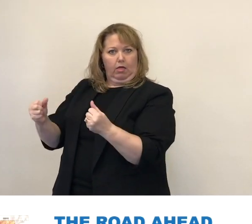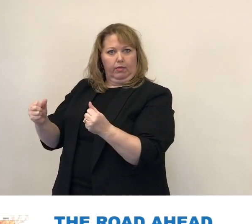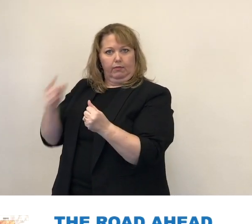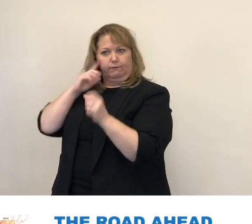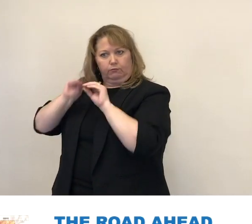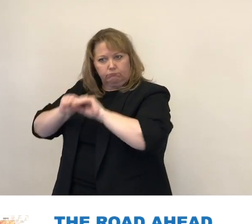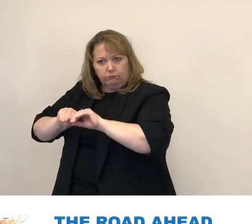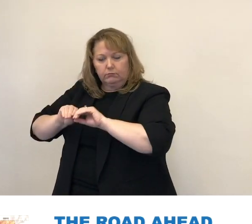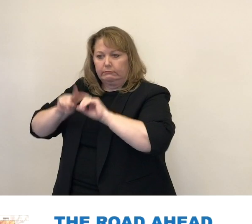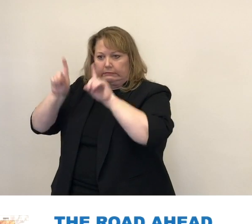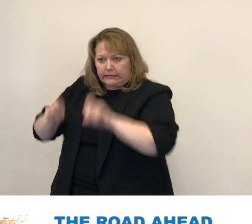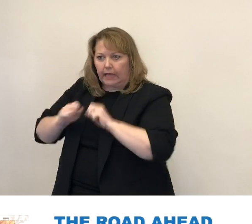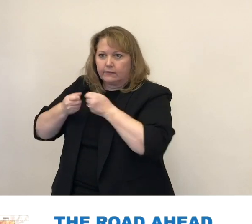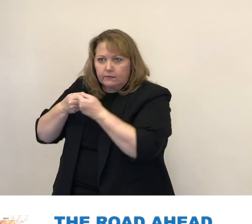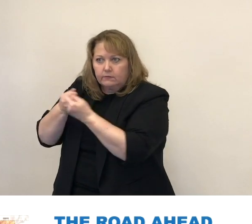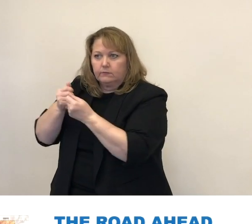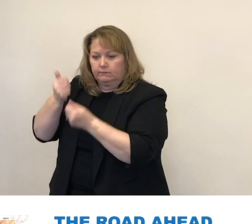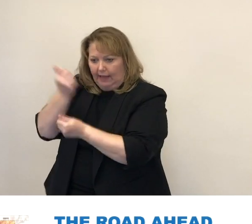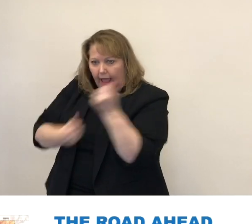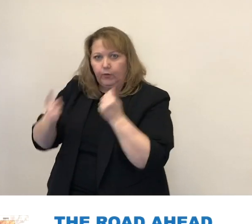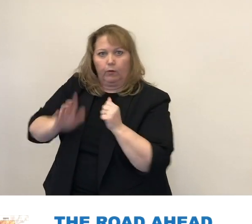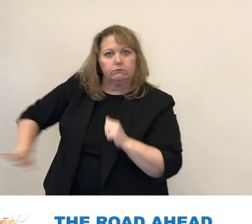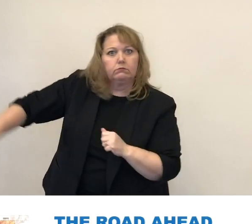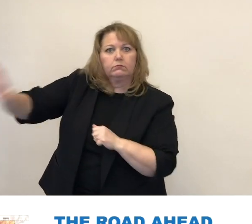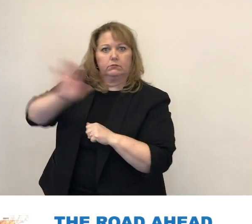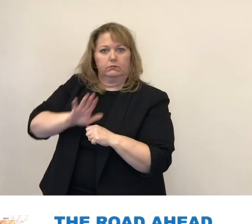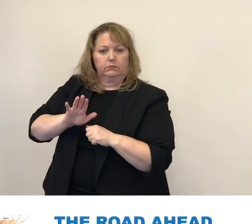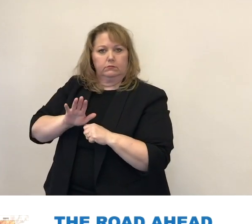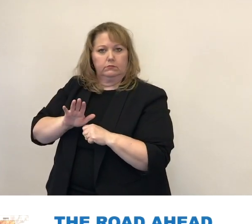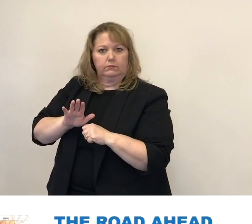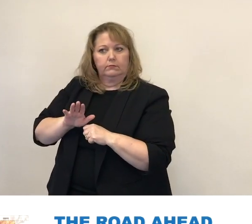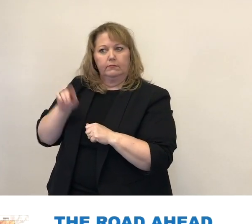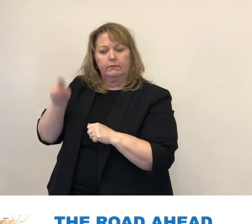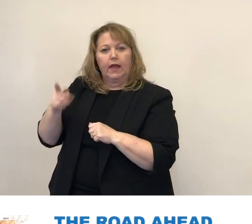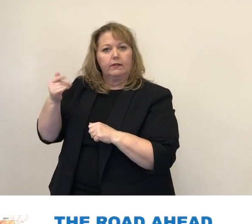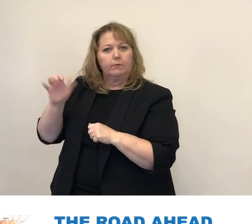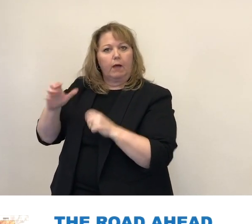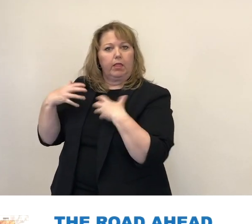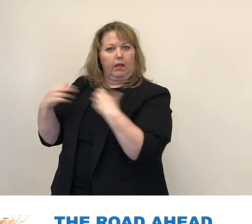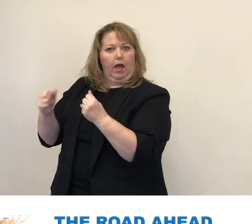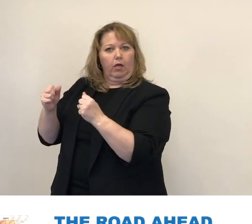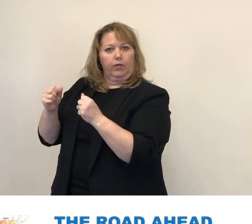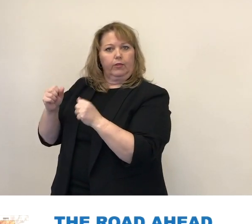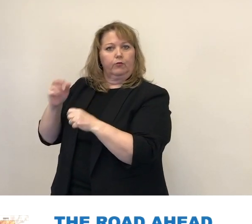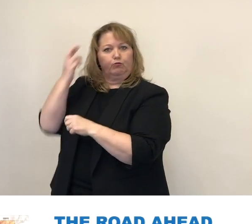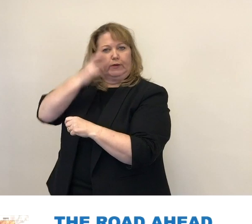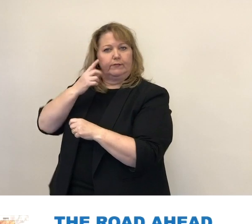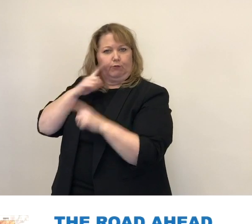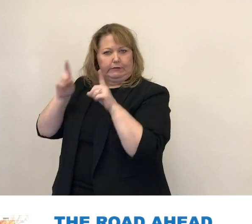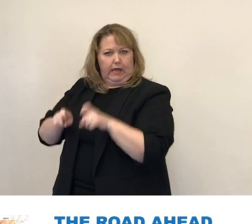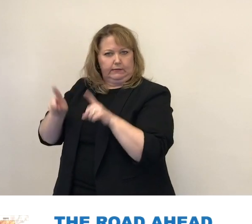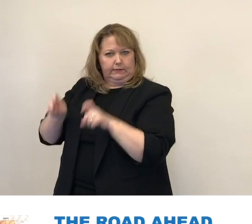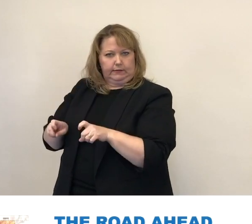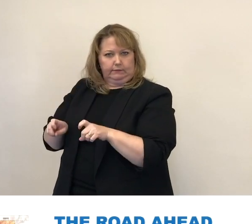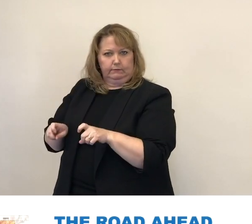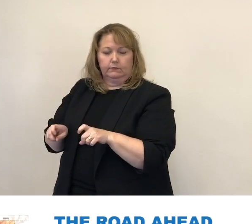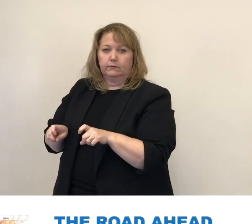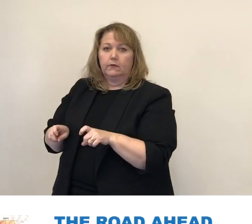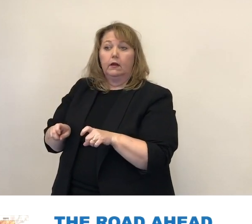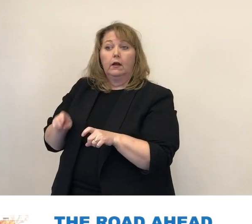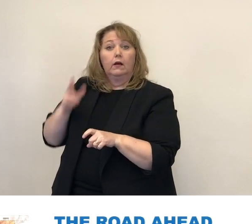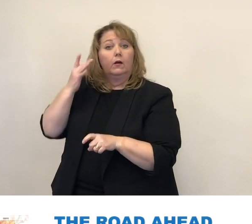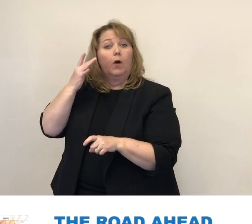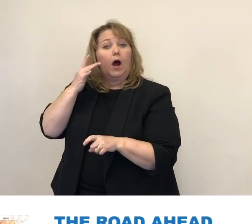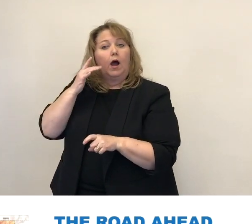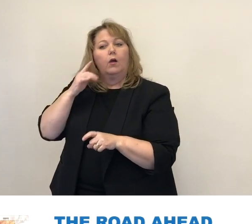done, because we have to now address what I talked about earlier, the public health function of testing. This is about